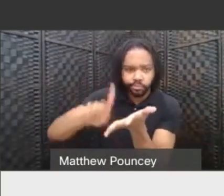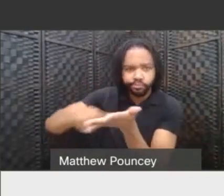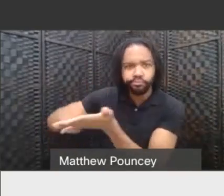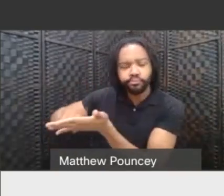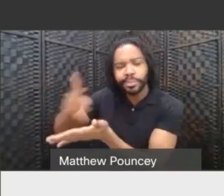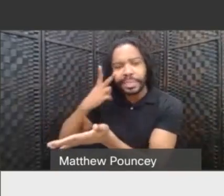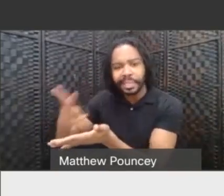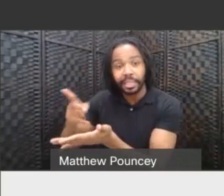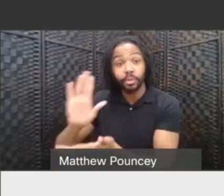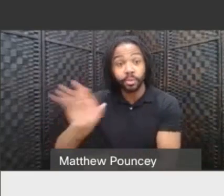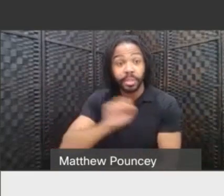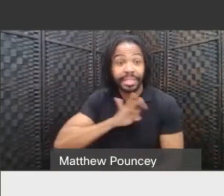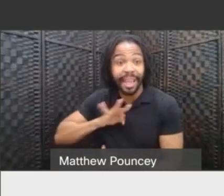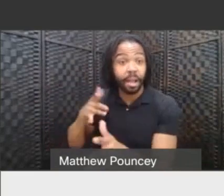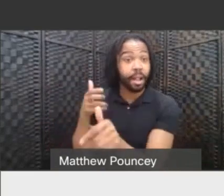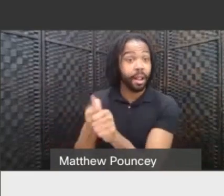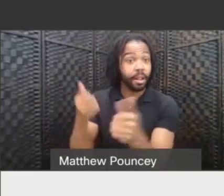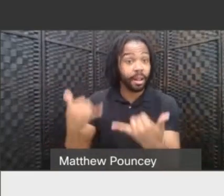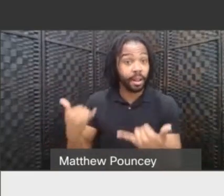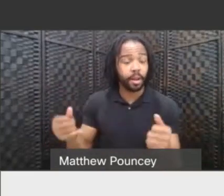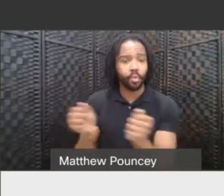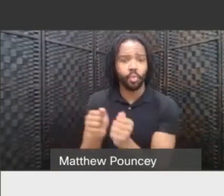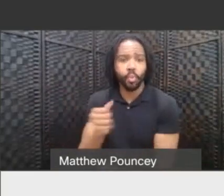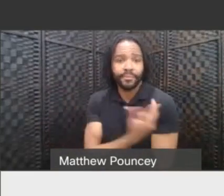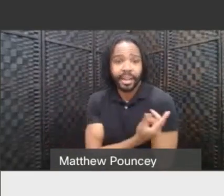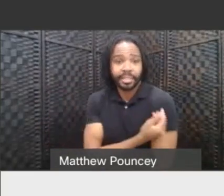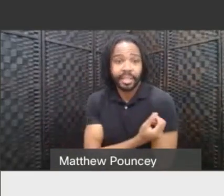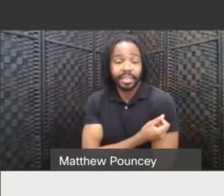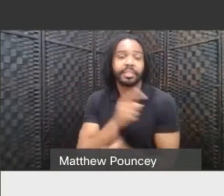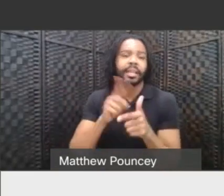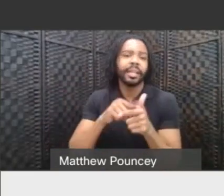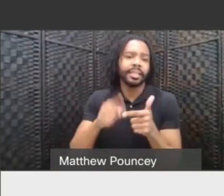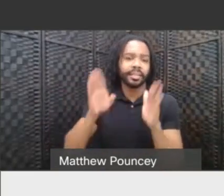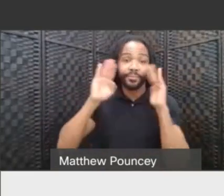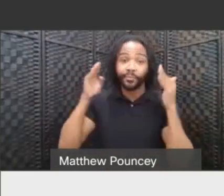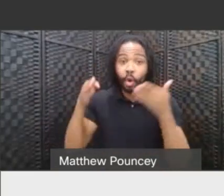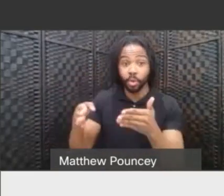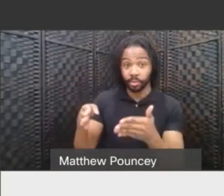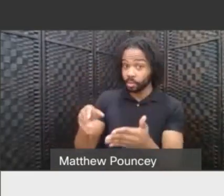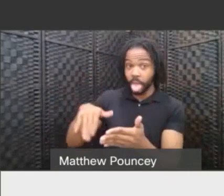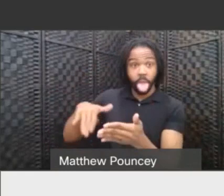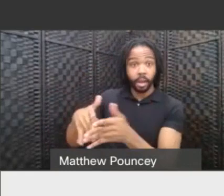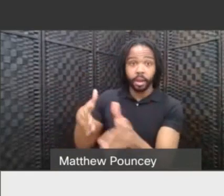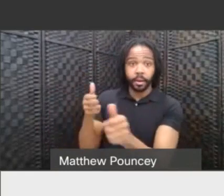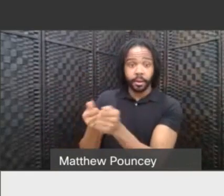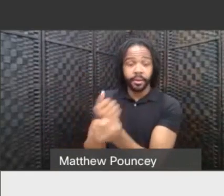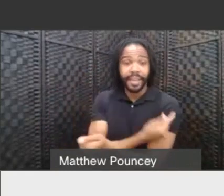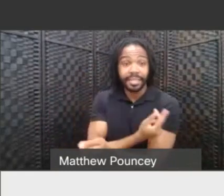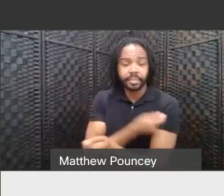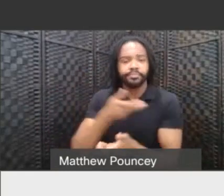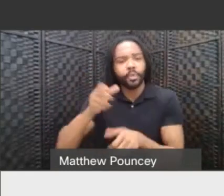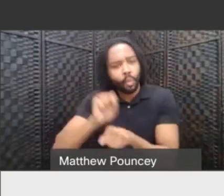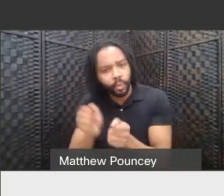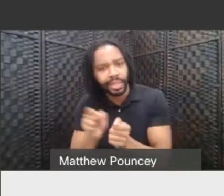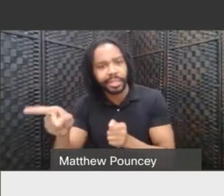with their vaccinations. And as I said, the focus is then going to be on, if they're not current, working with the